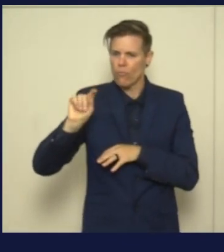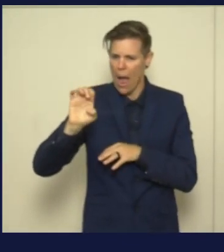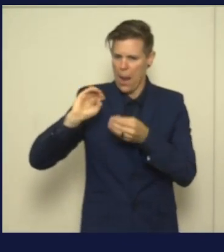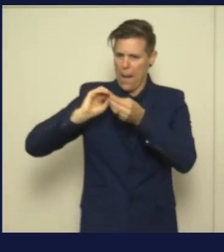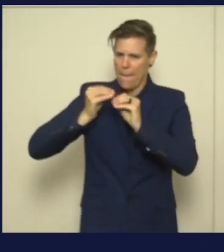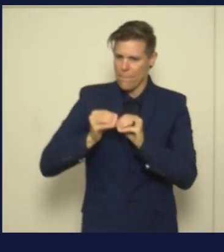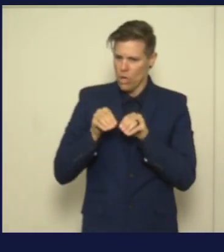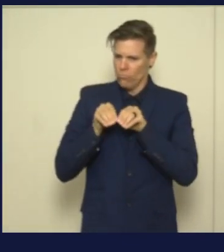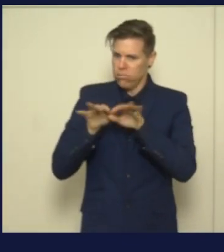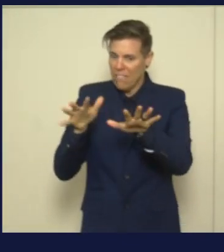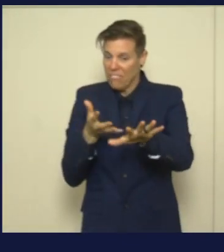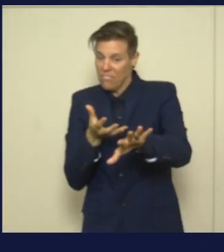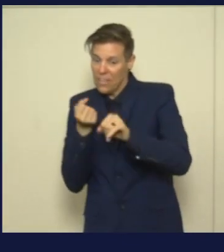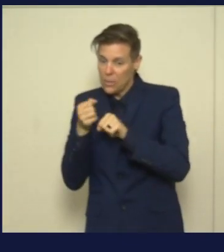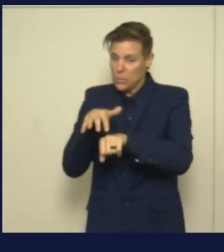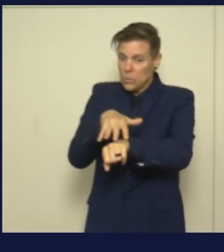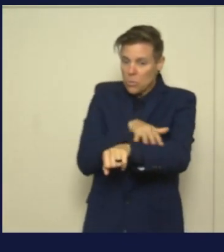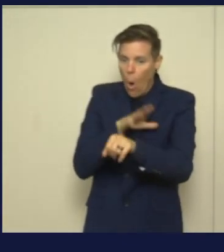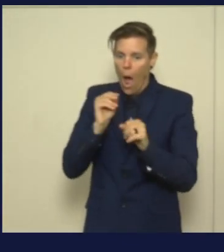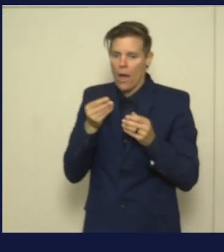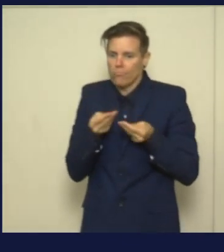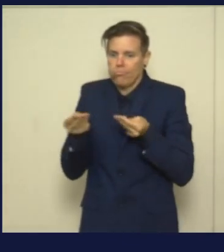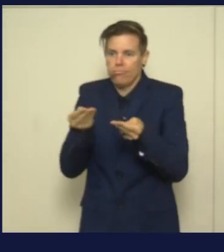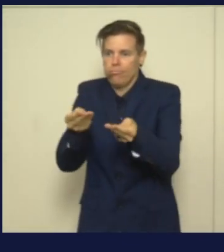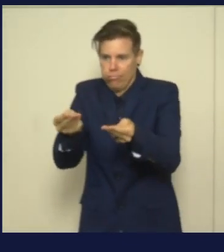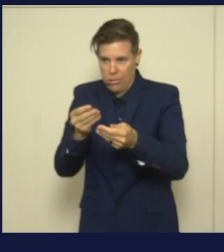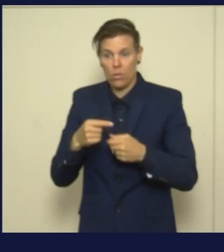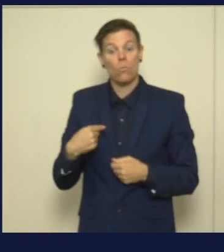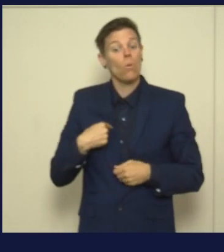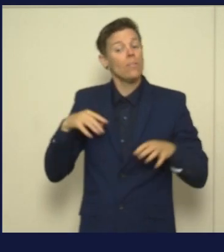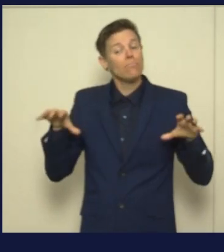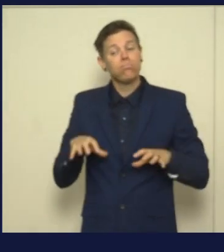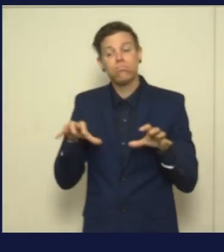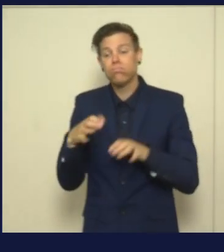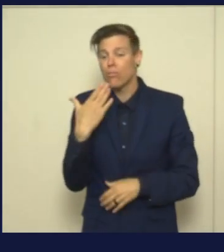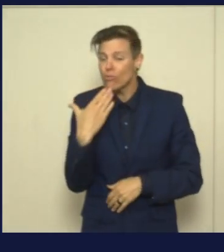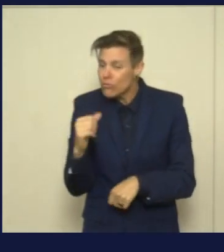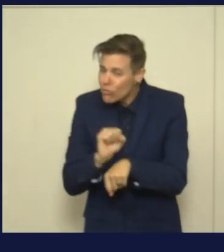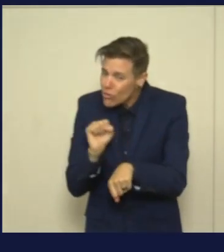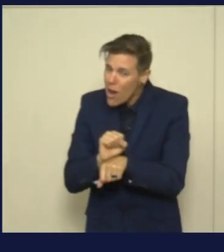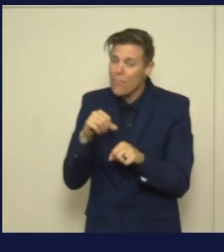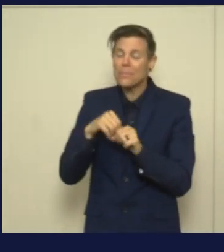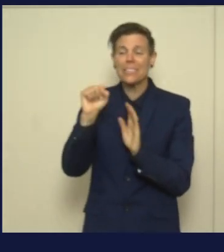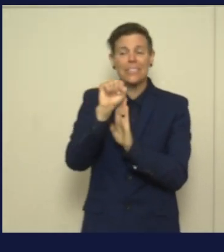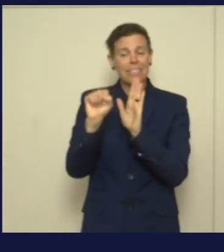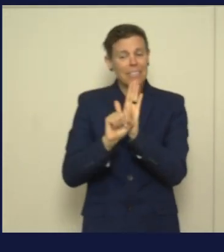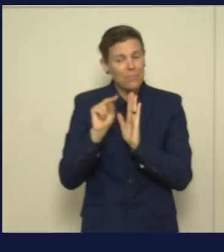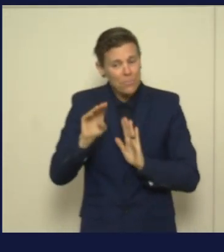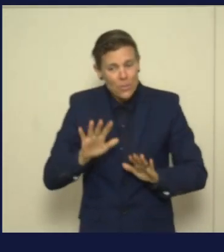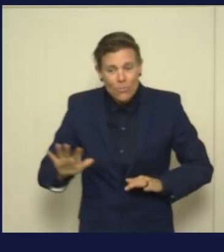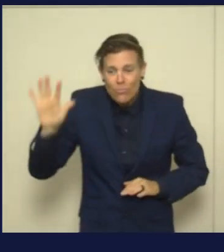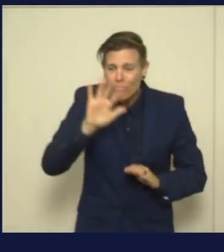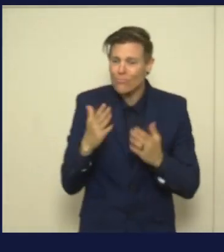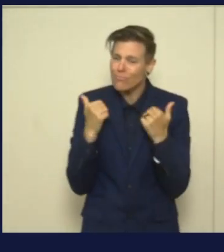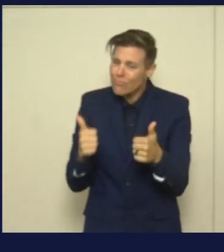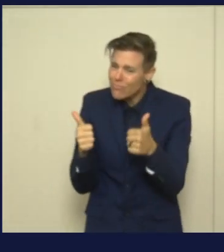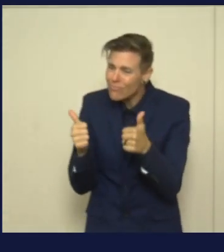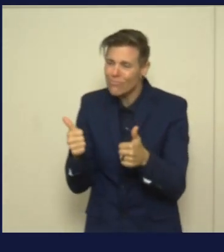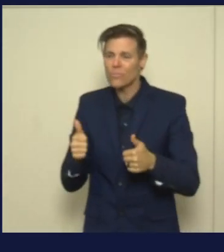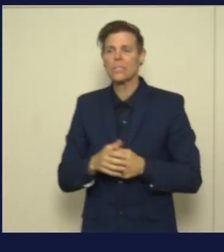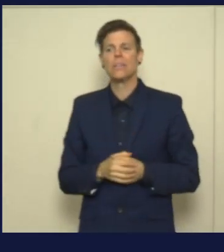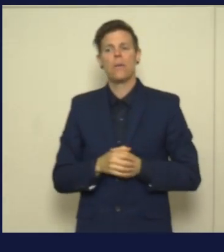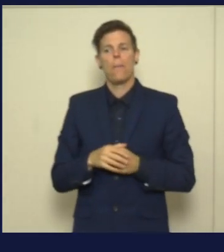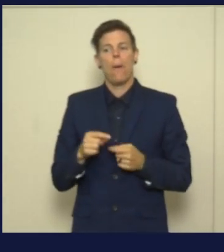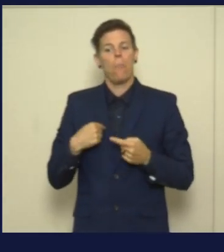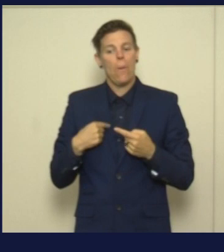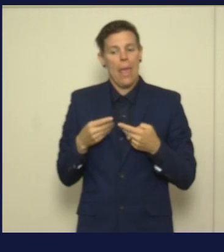shows is that we're still doing good work in New Mexico, but what it also indicates is we've introduced risk. We're seeing the